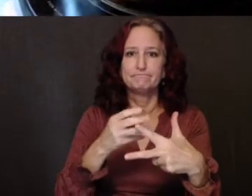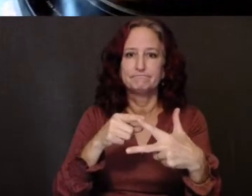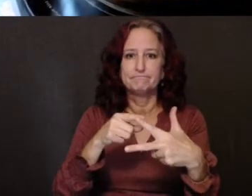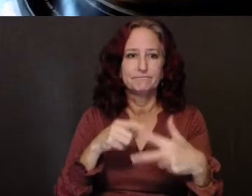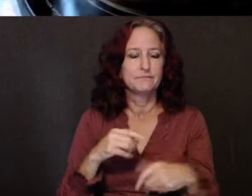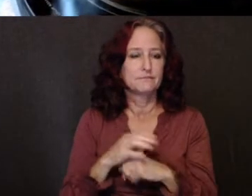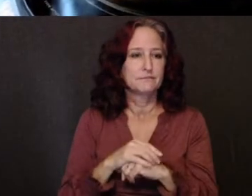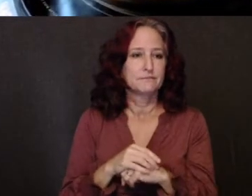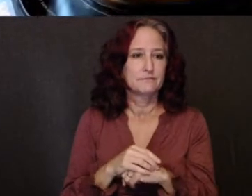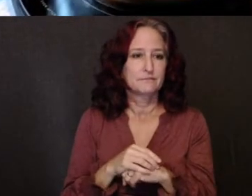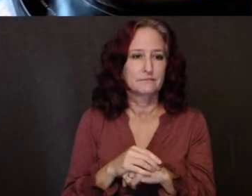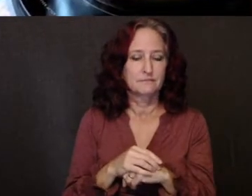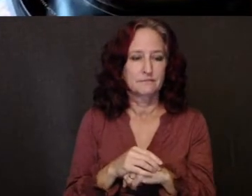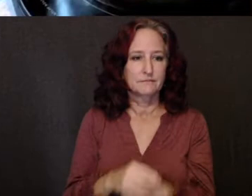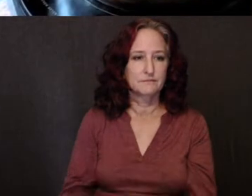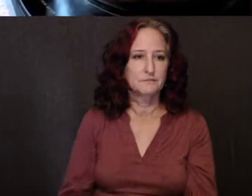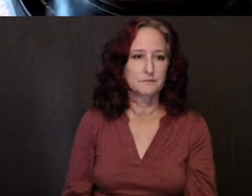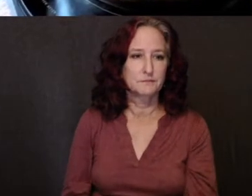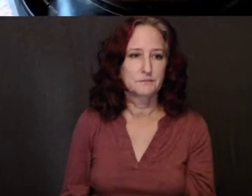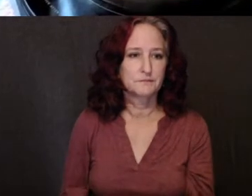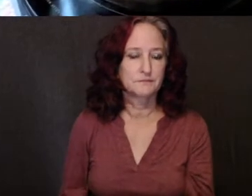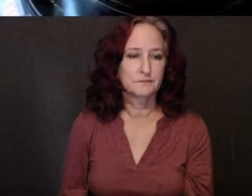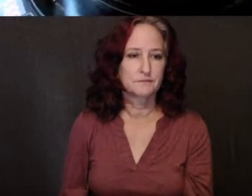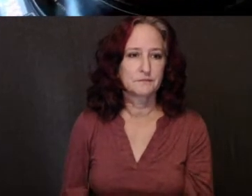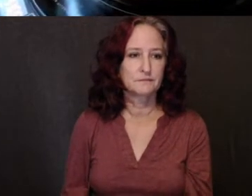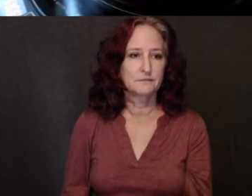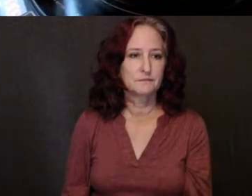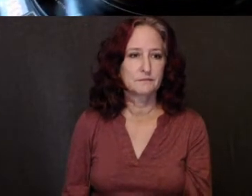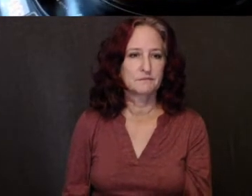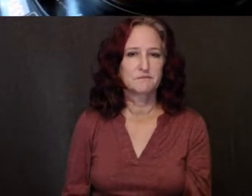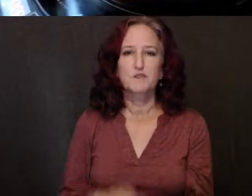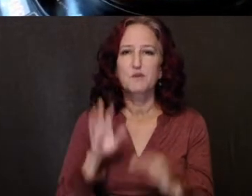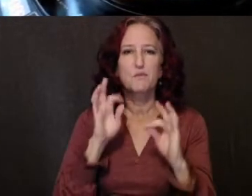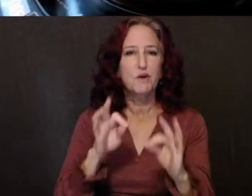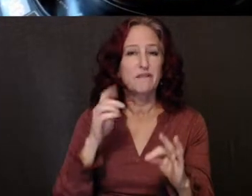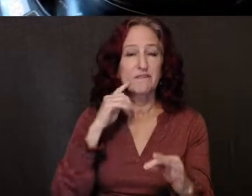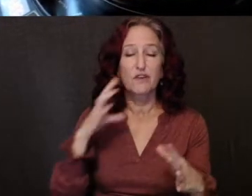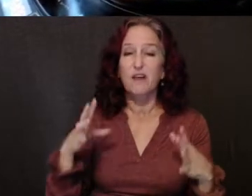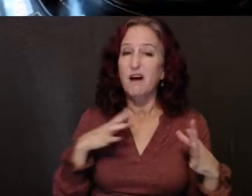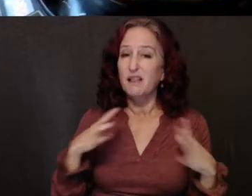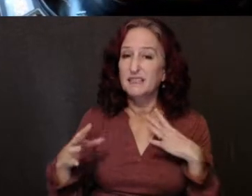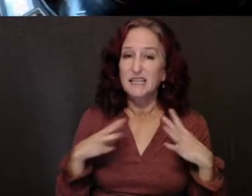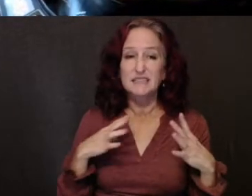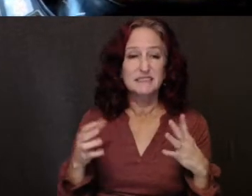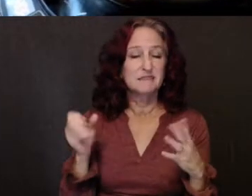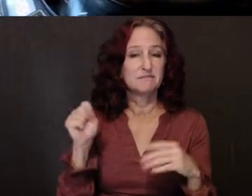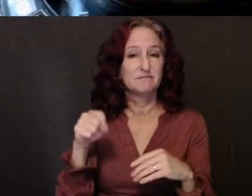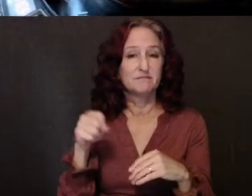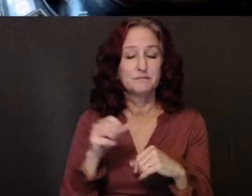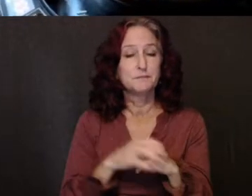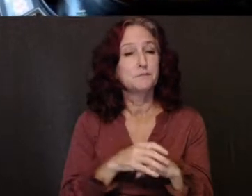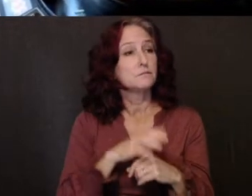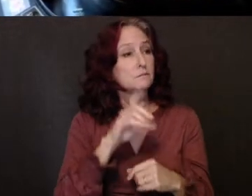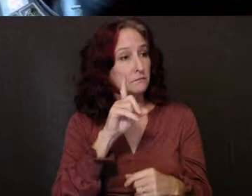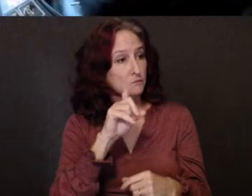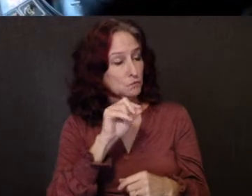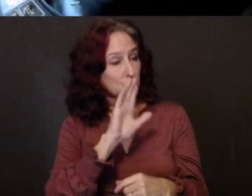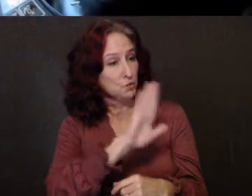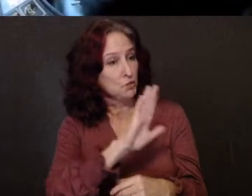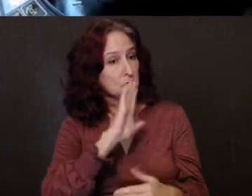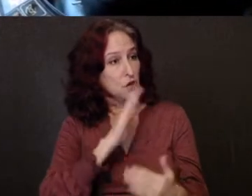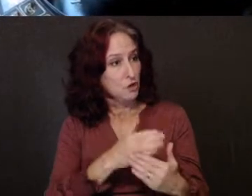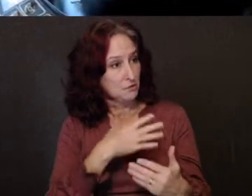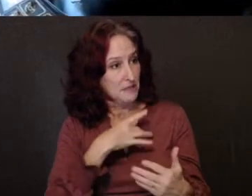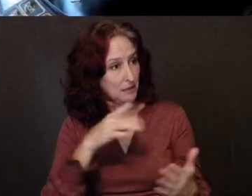this. My middle daughter, Mm-hmm. she loves it. So for her, this would probably be an entree for